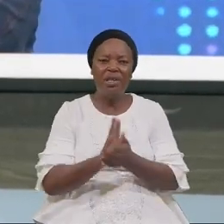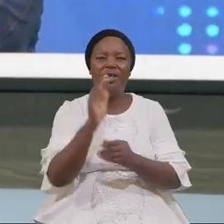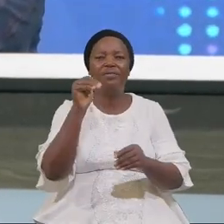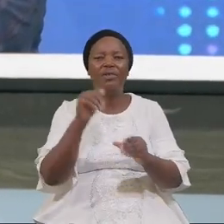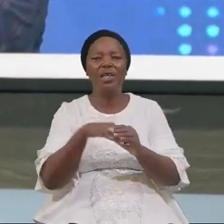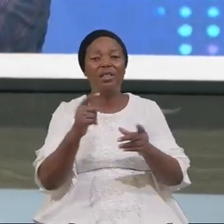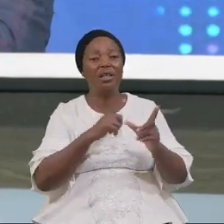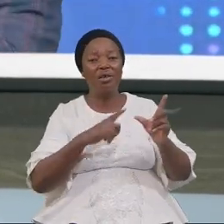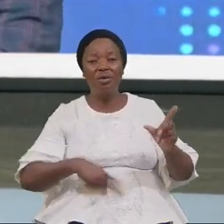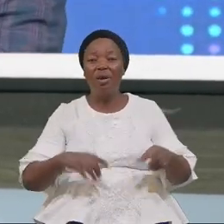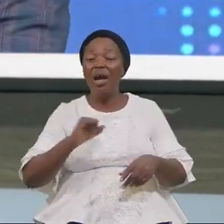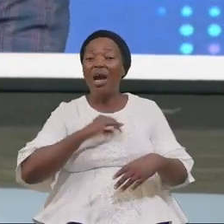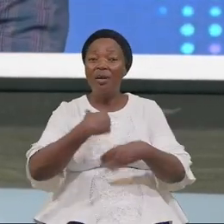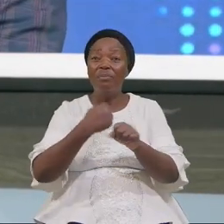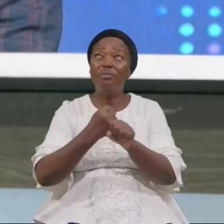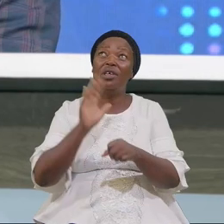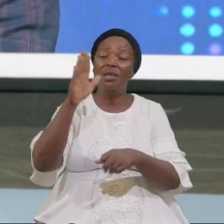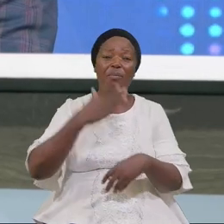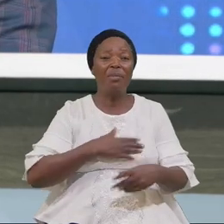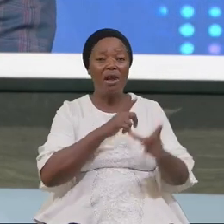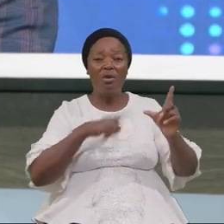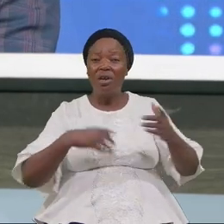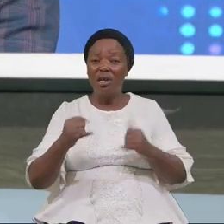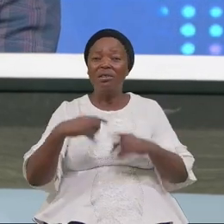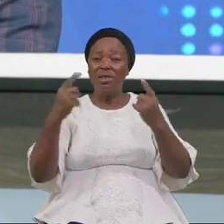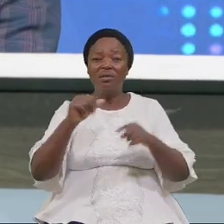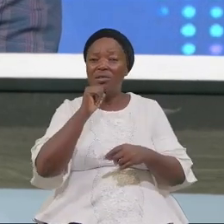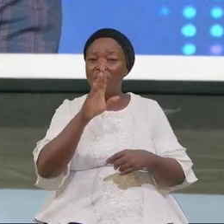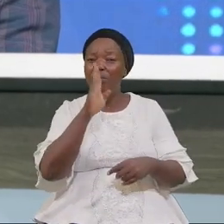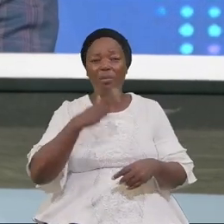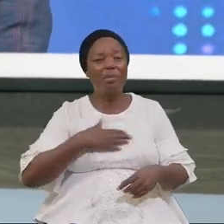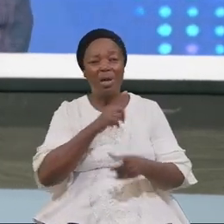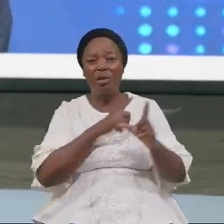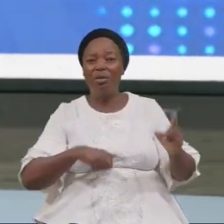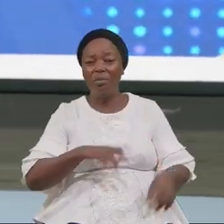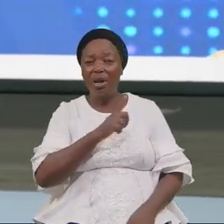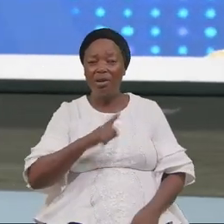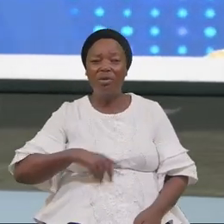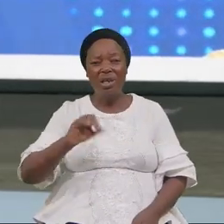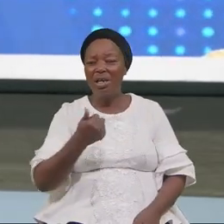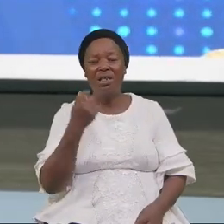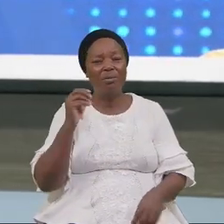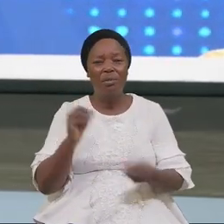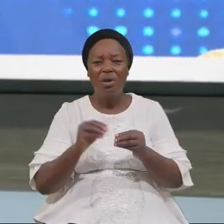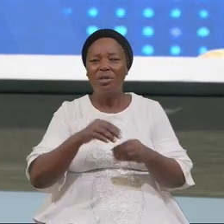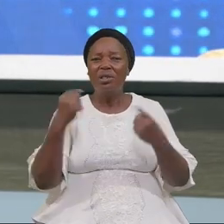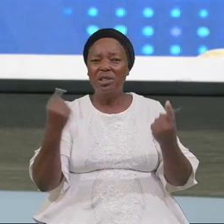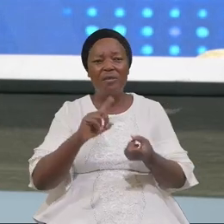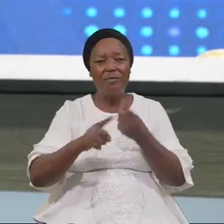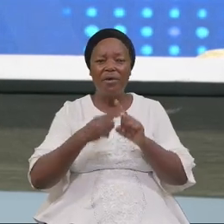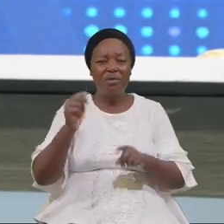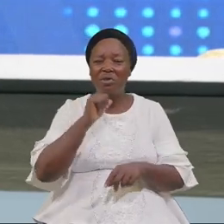Lord. I make him my Lord now. Sin will not be my Lord anymore. Sin partner will not be my